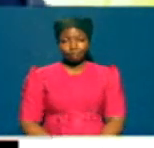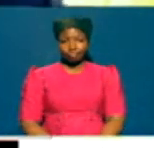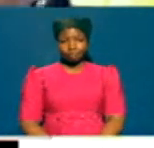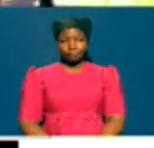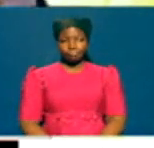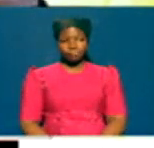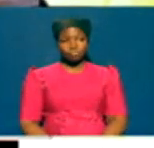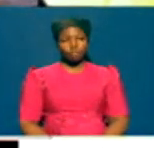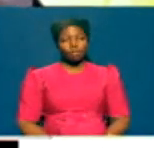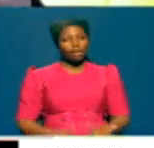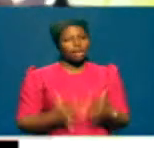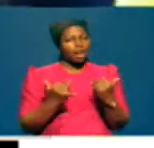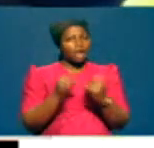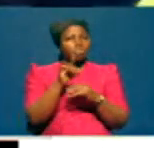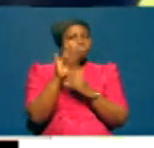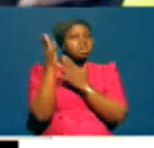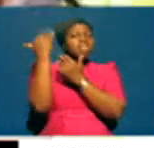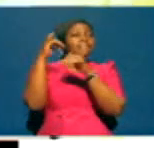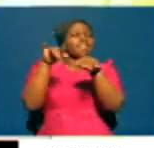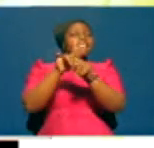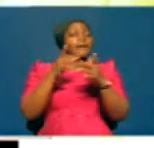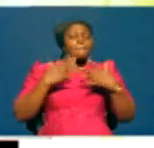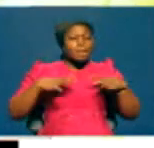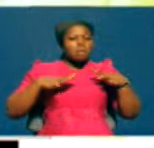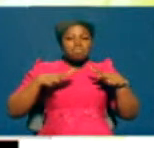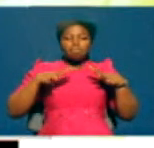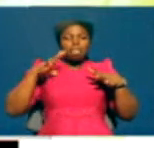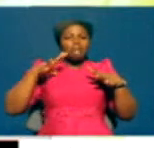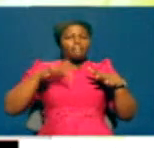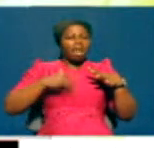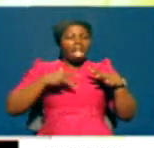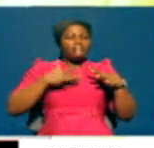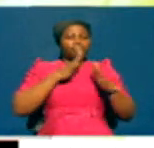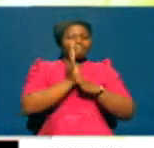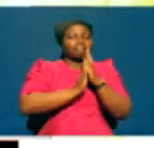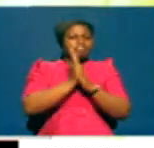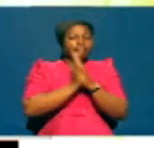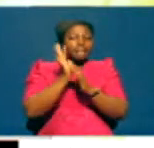Now, do you expect them to want to vote for you?